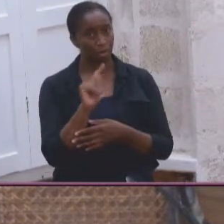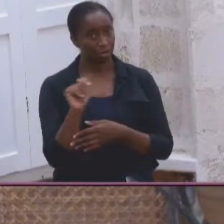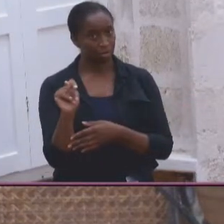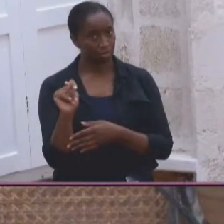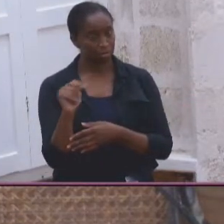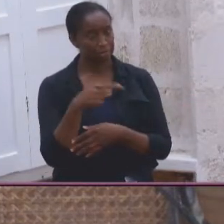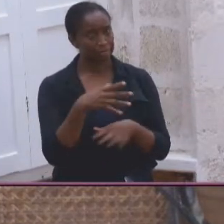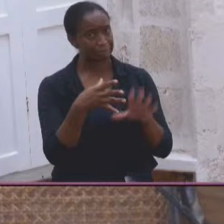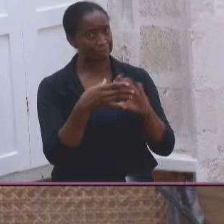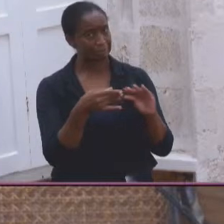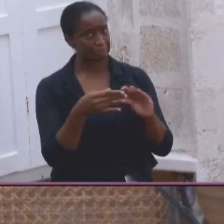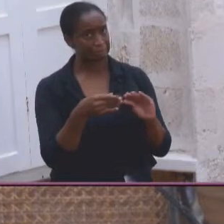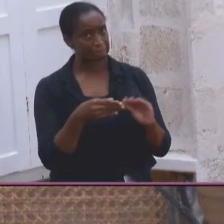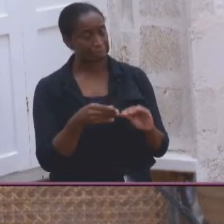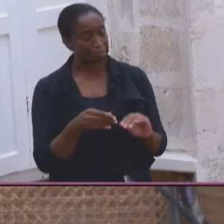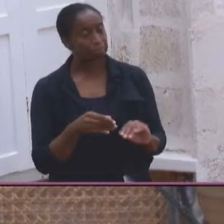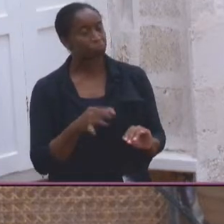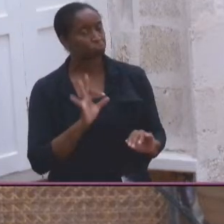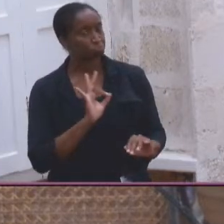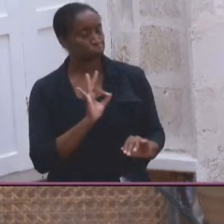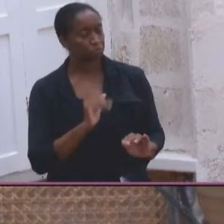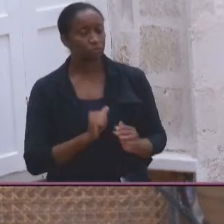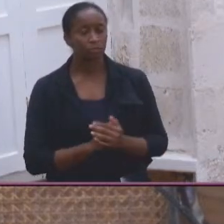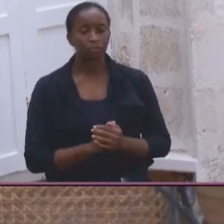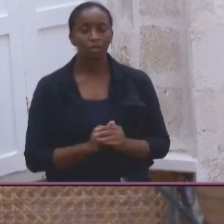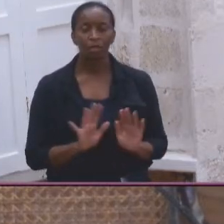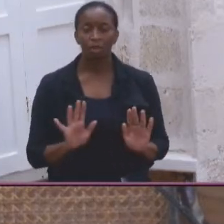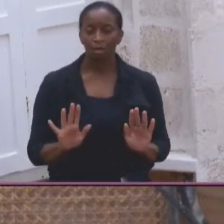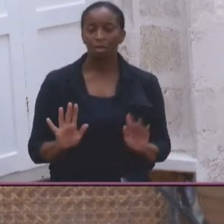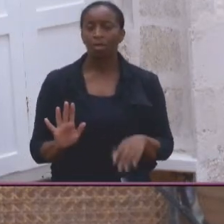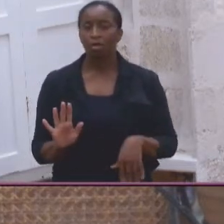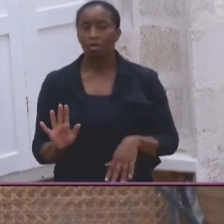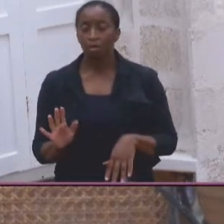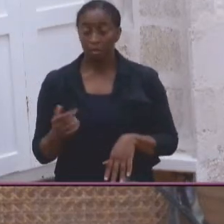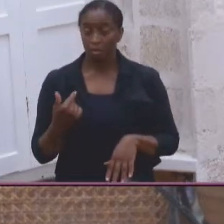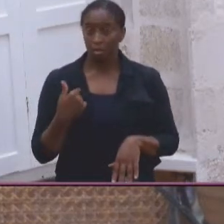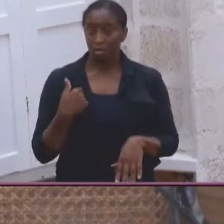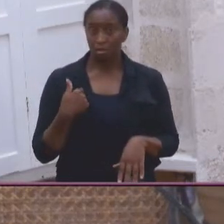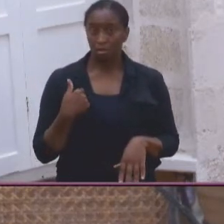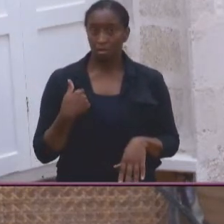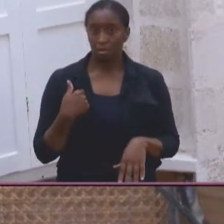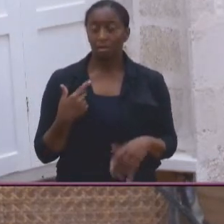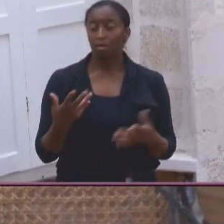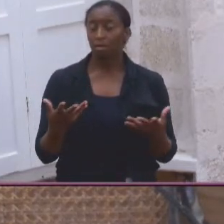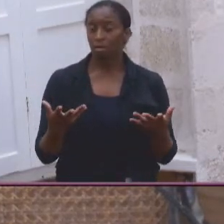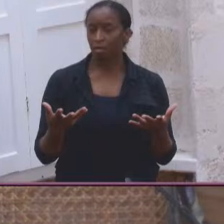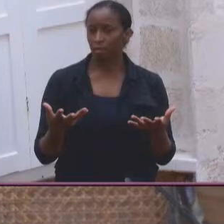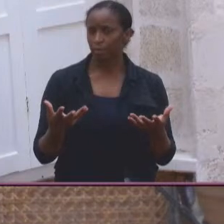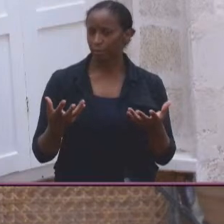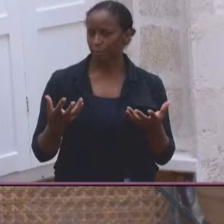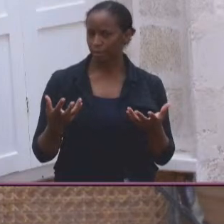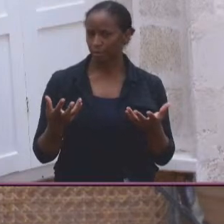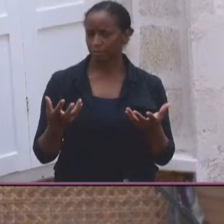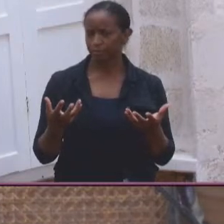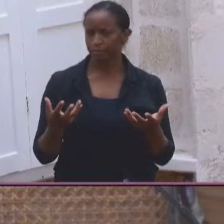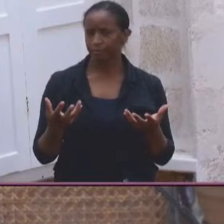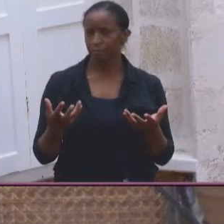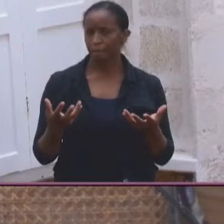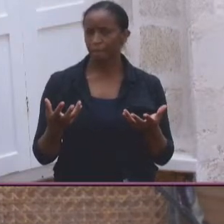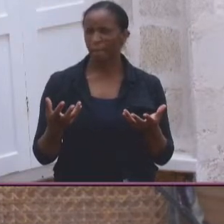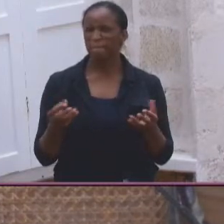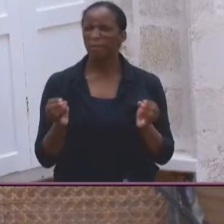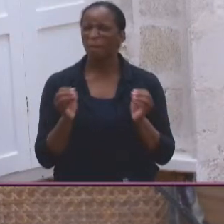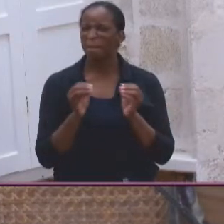I would have hoped for the opportunity to have a more extensive conversation with regard to